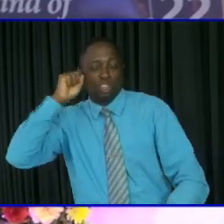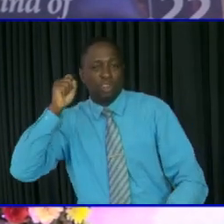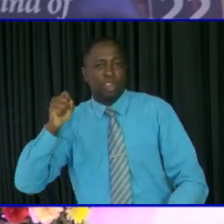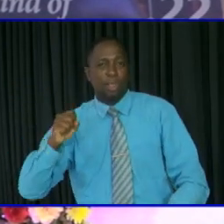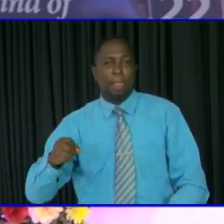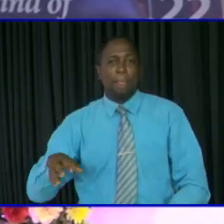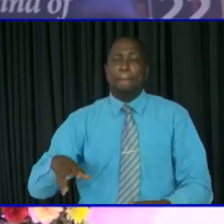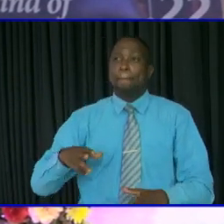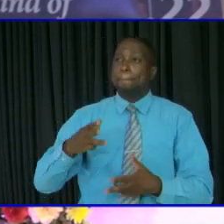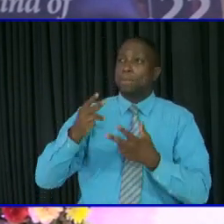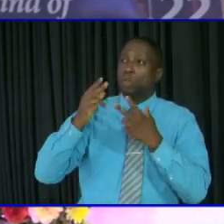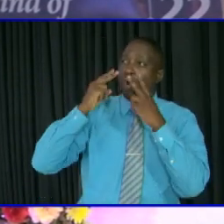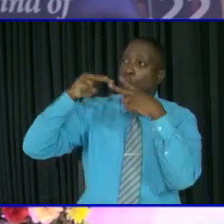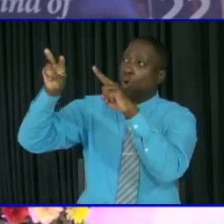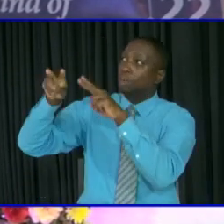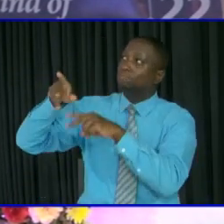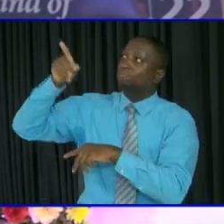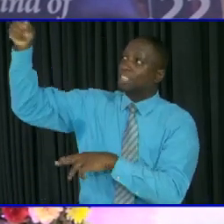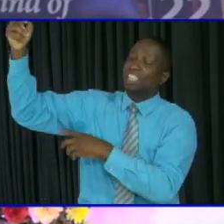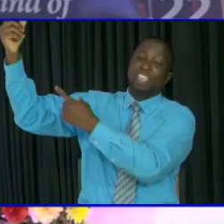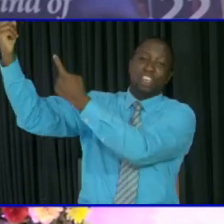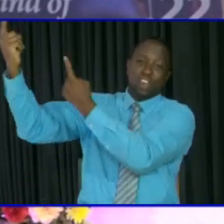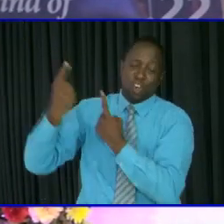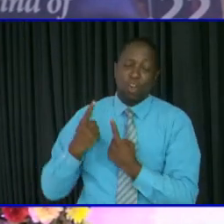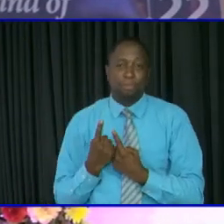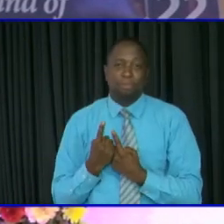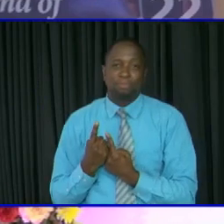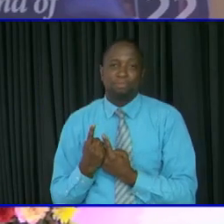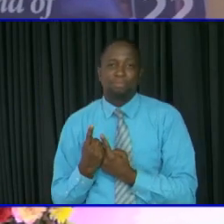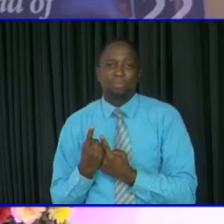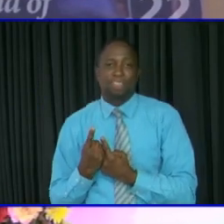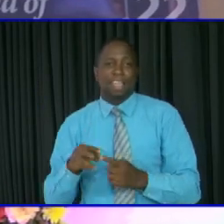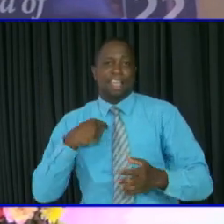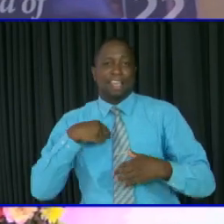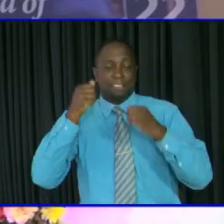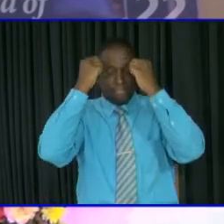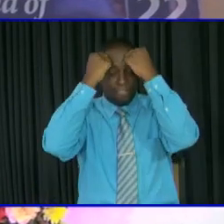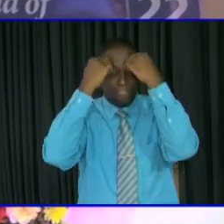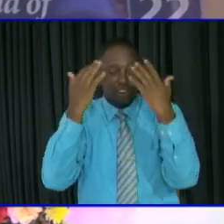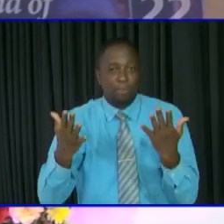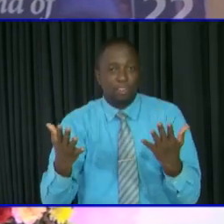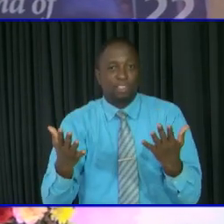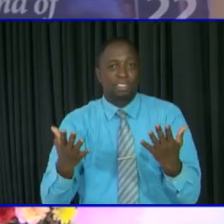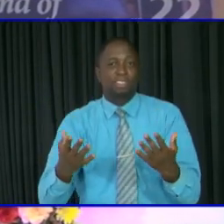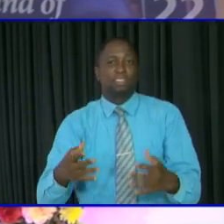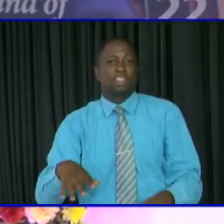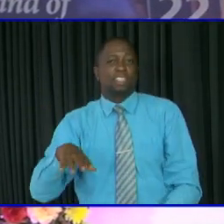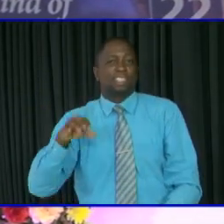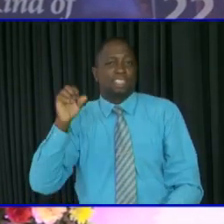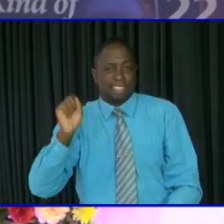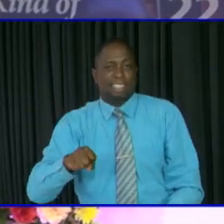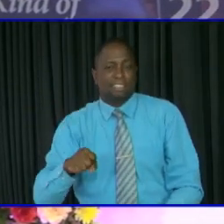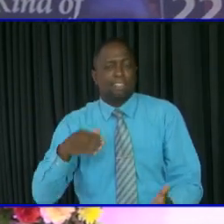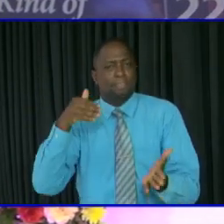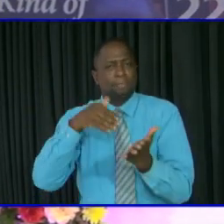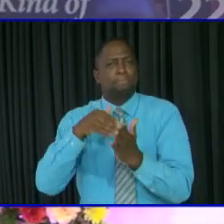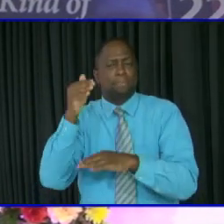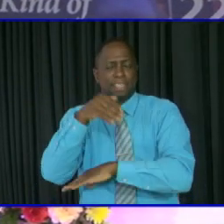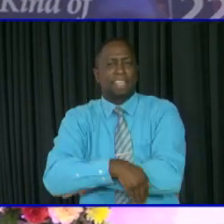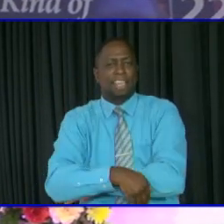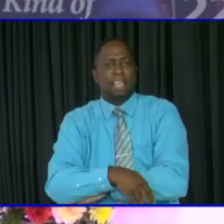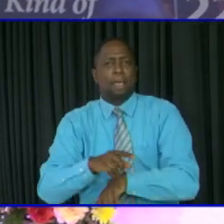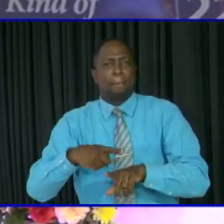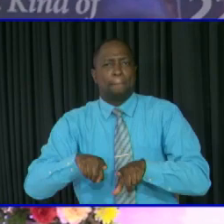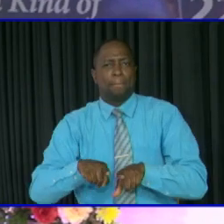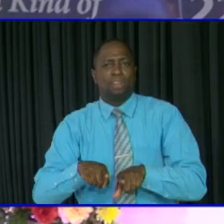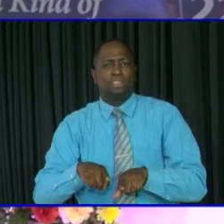him." I suggest to you, my beloved brothers and sisters, that while it is midnight, I believe firmly that